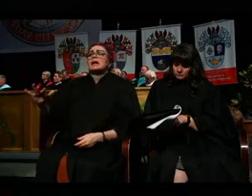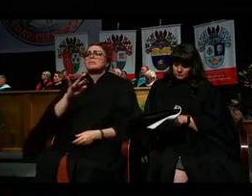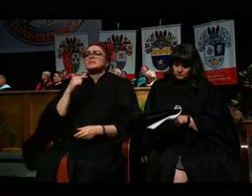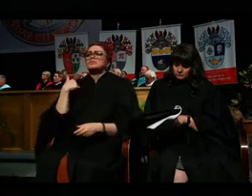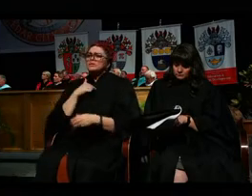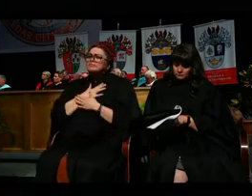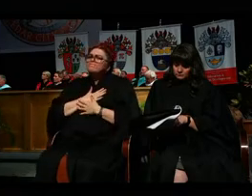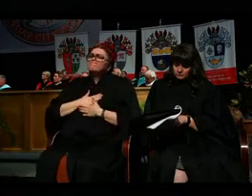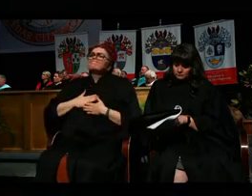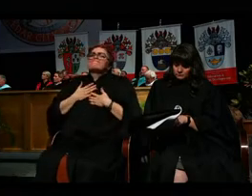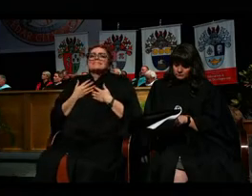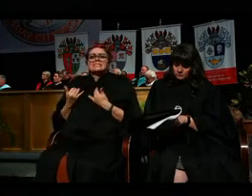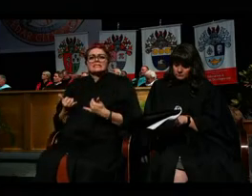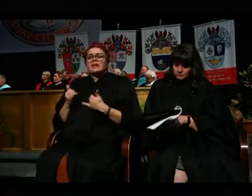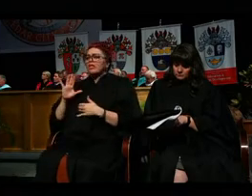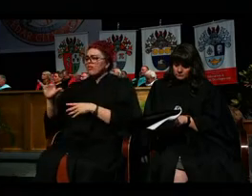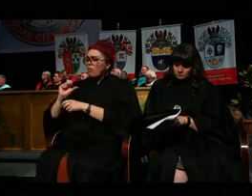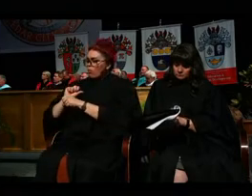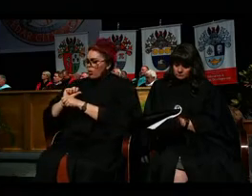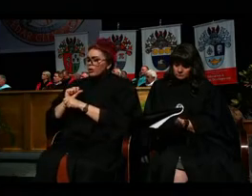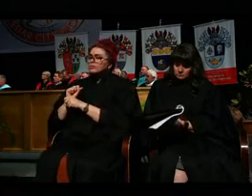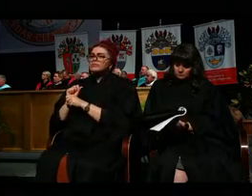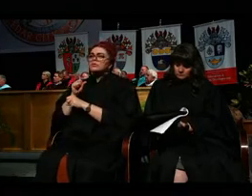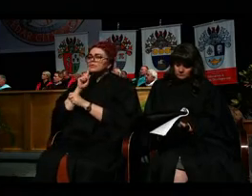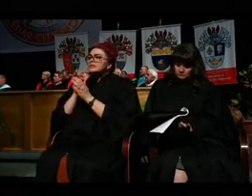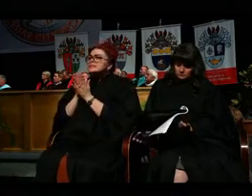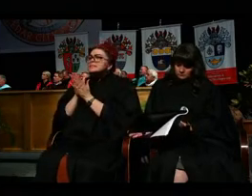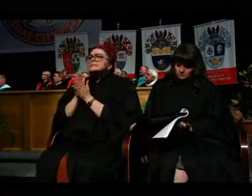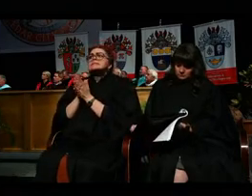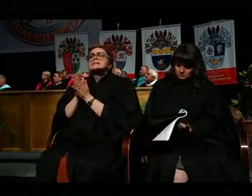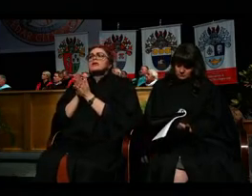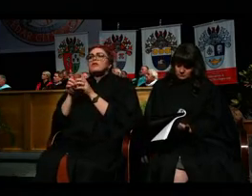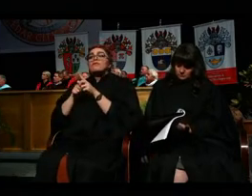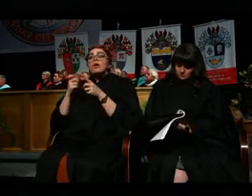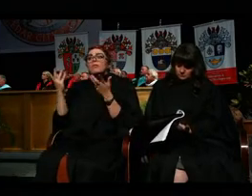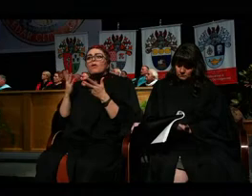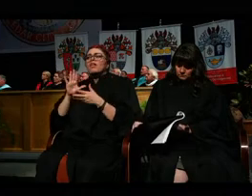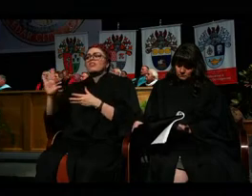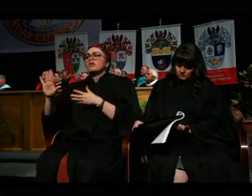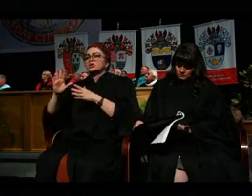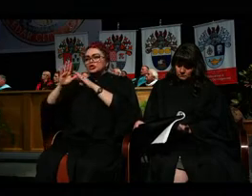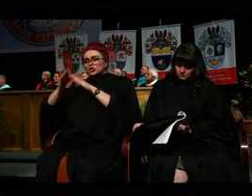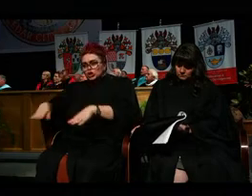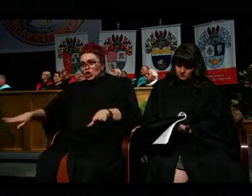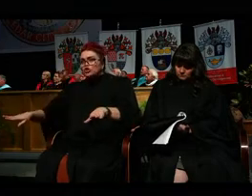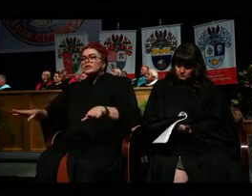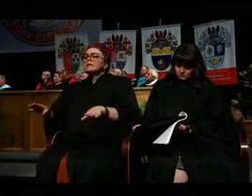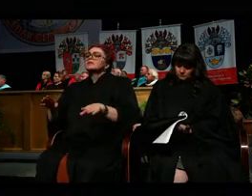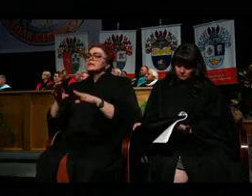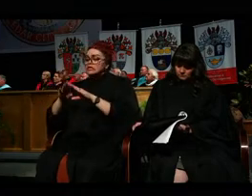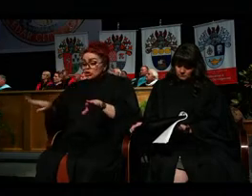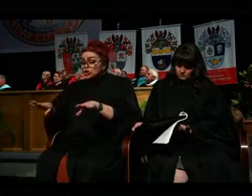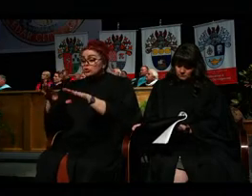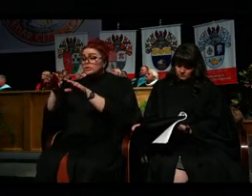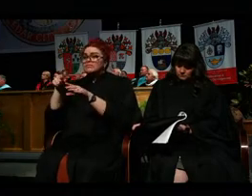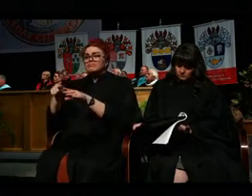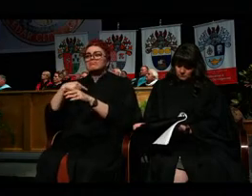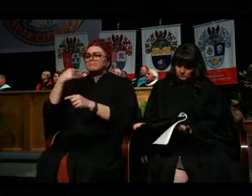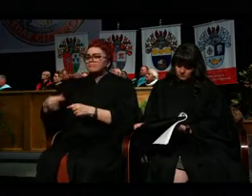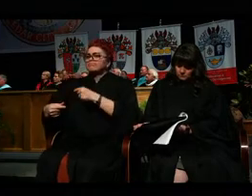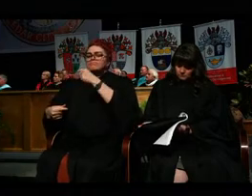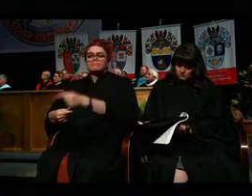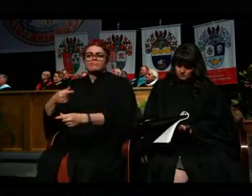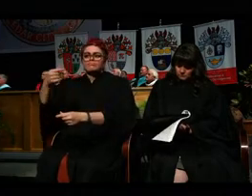Their work was fueled by a dream that the lives of their children and their children's children would be given the transformative gift of a